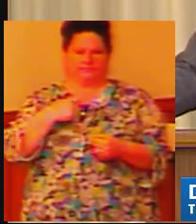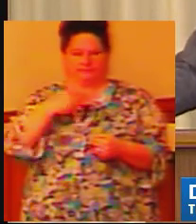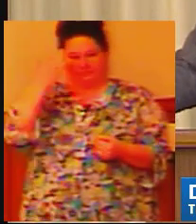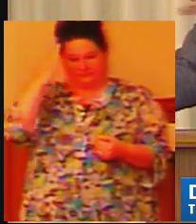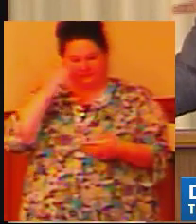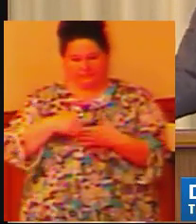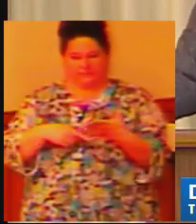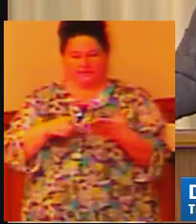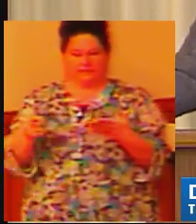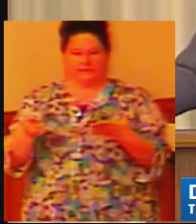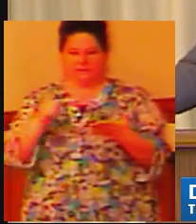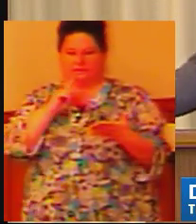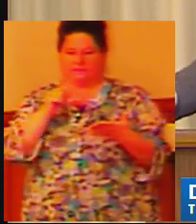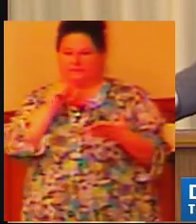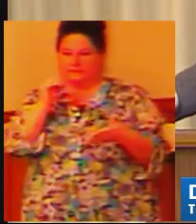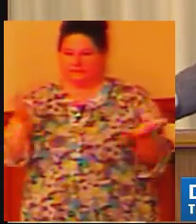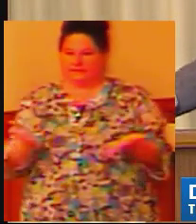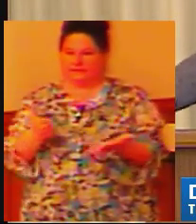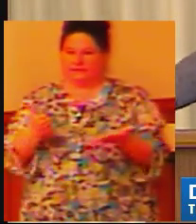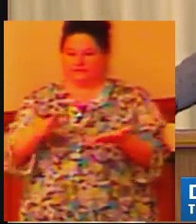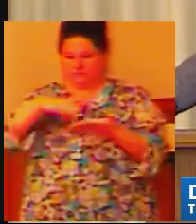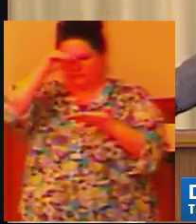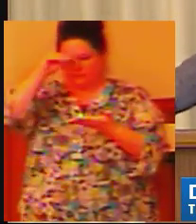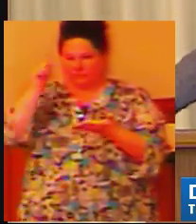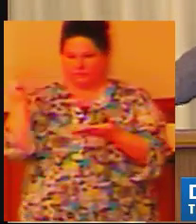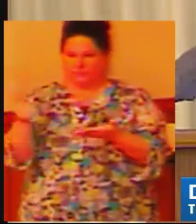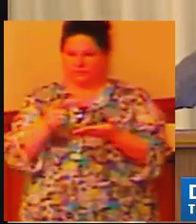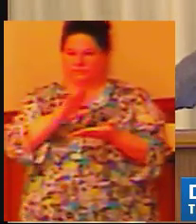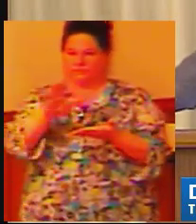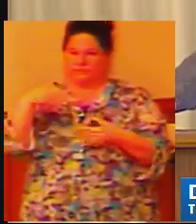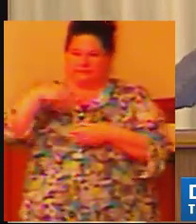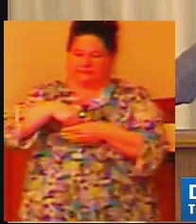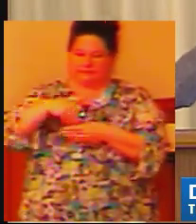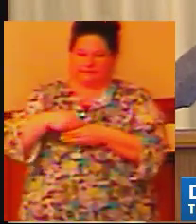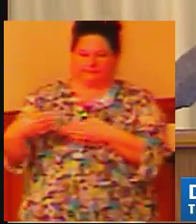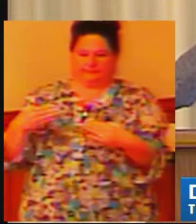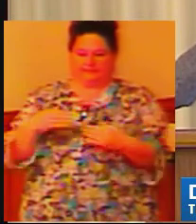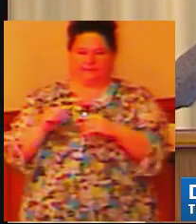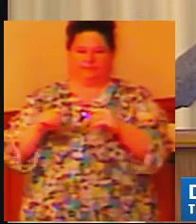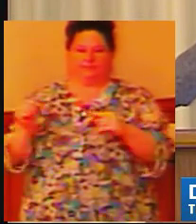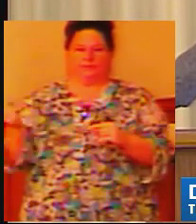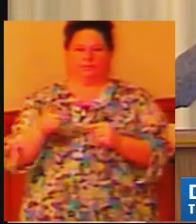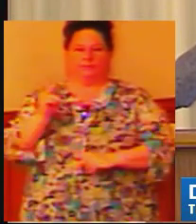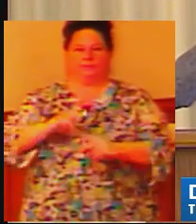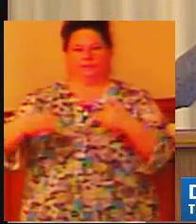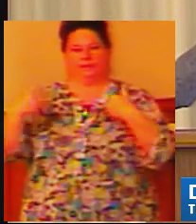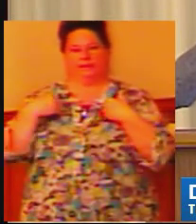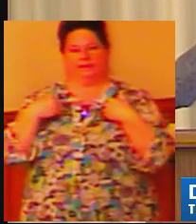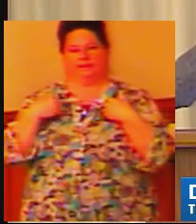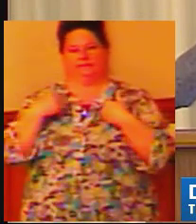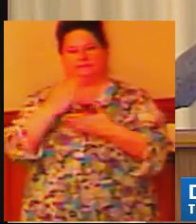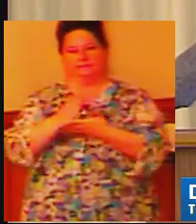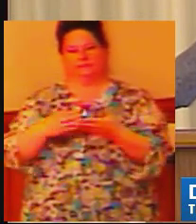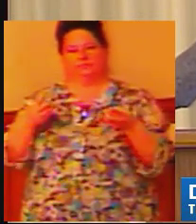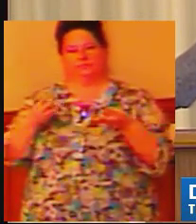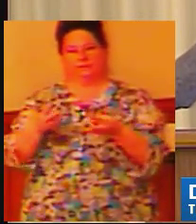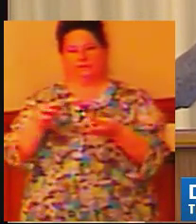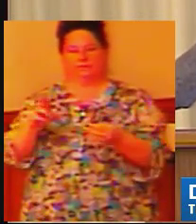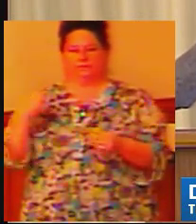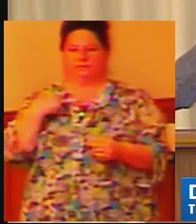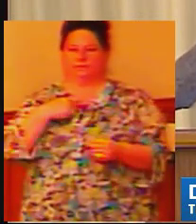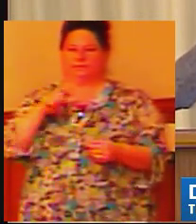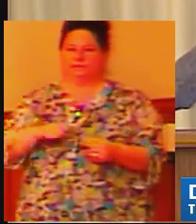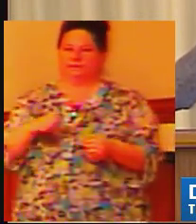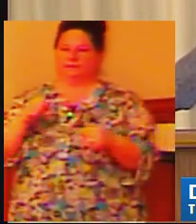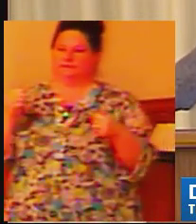they are, and we're not here to figure out what everybody's internal battle is, but everybody has them in some certain way where we have to face